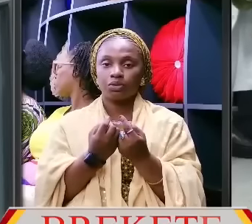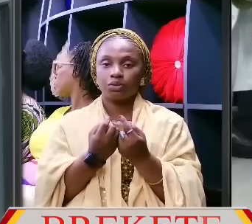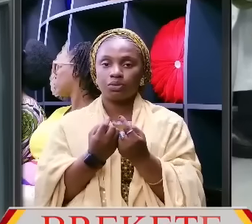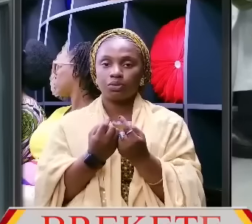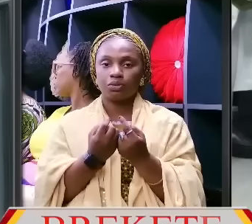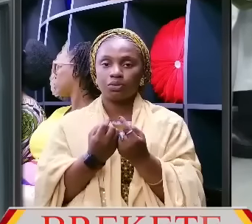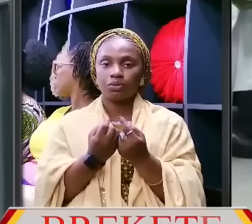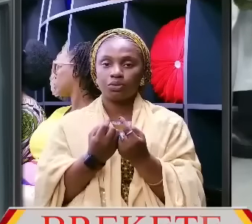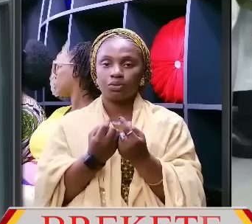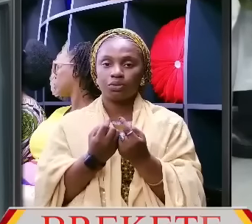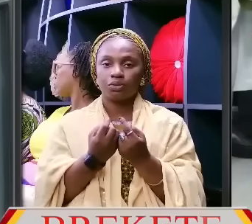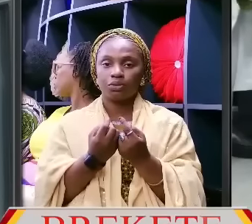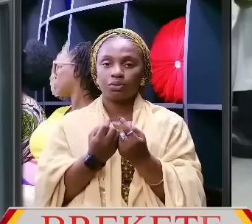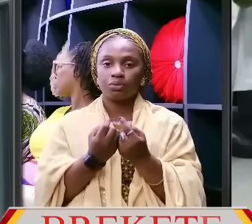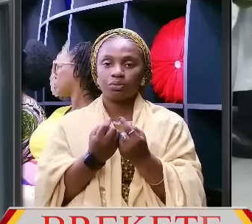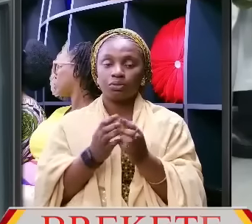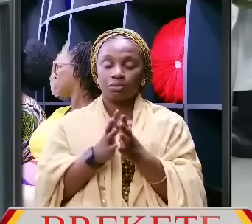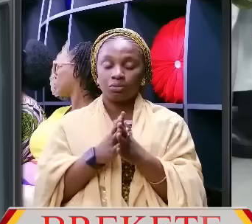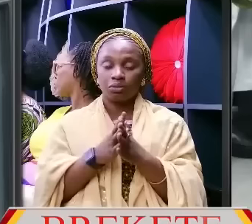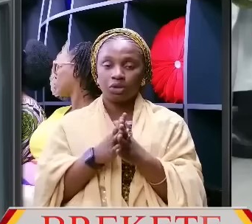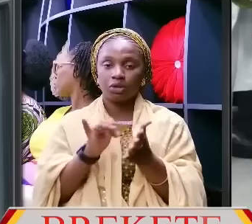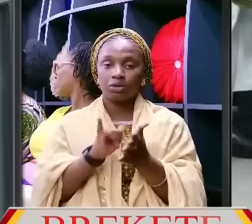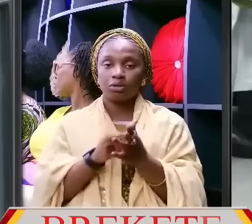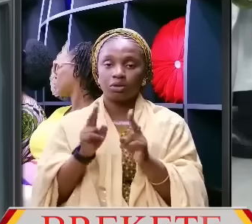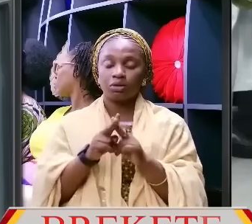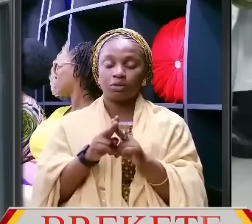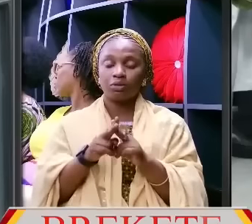reach 1970, we will do our age group.